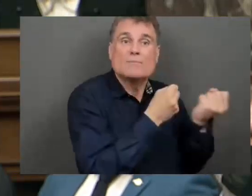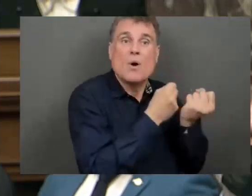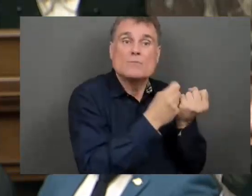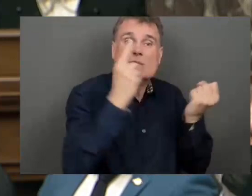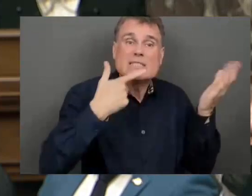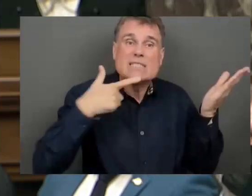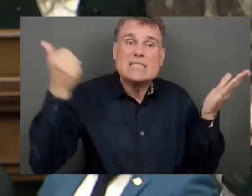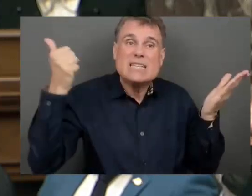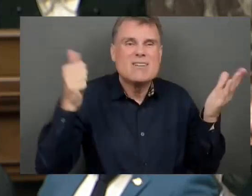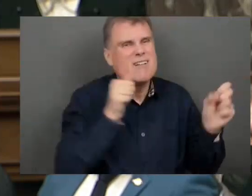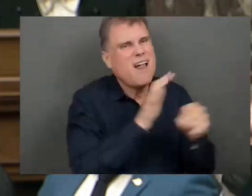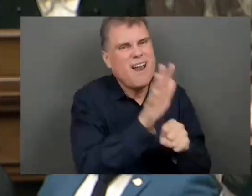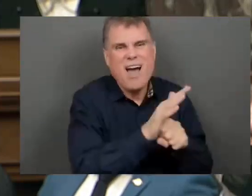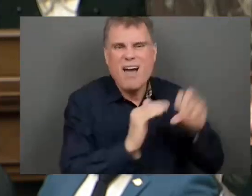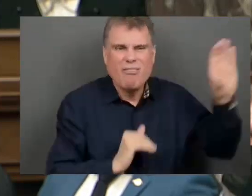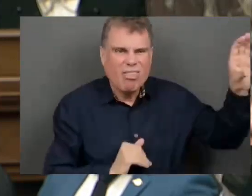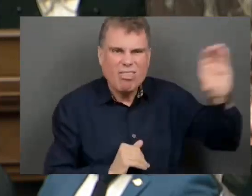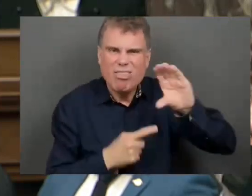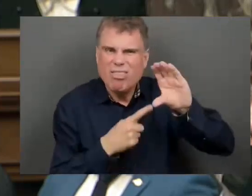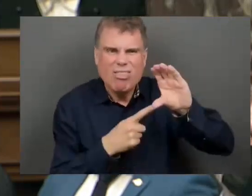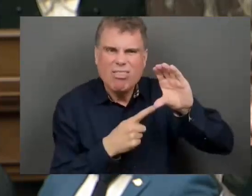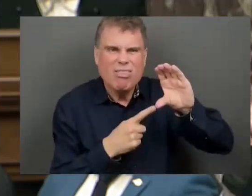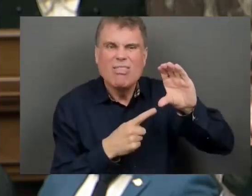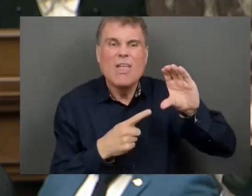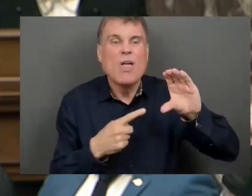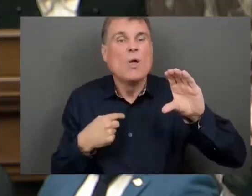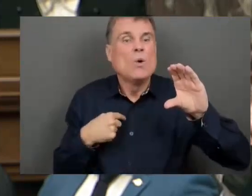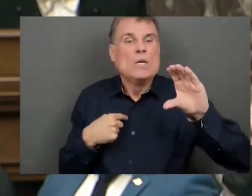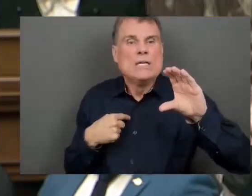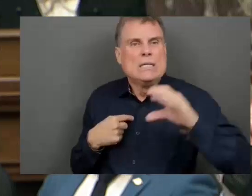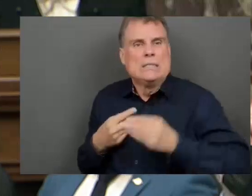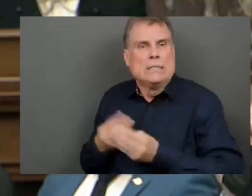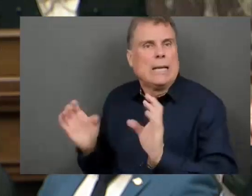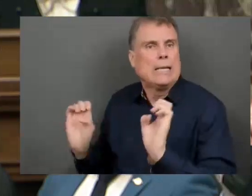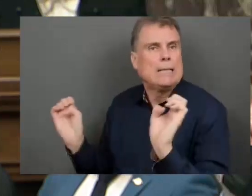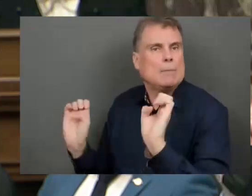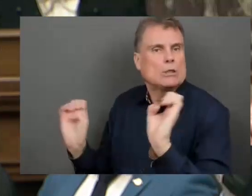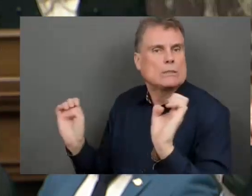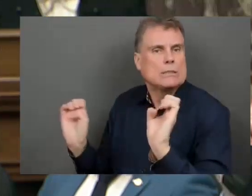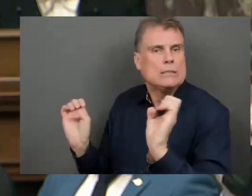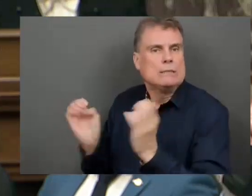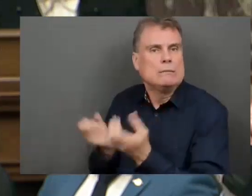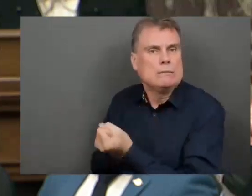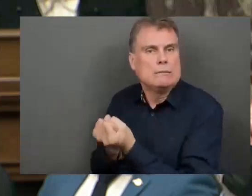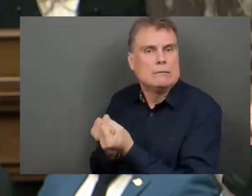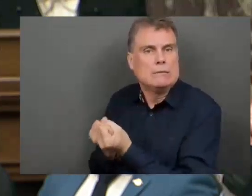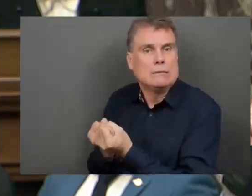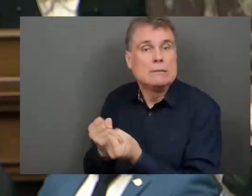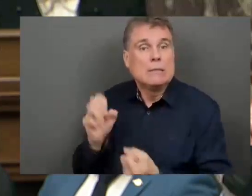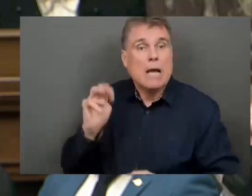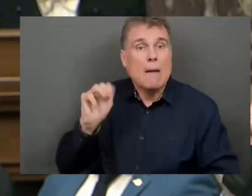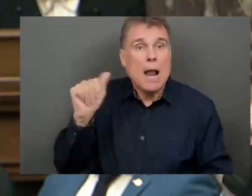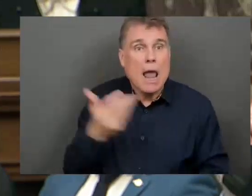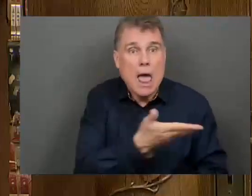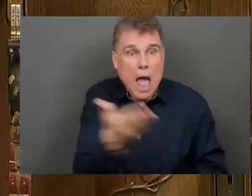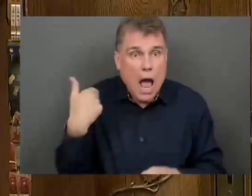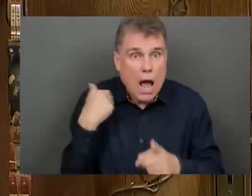emergency supports for seniors. If any members have got challenges, please do bring them to my office, and we'll work together. Thank you.